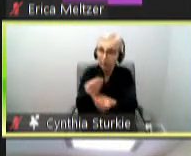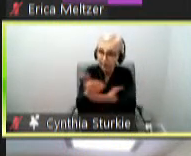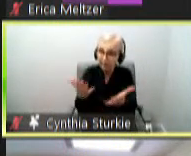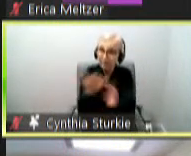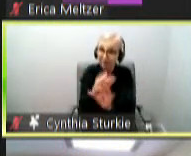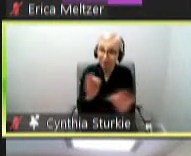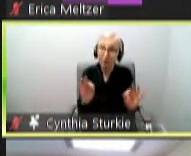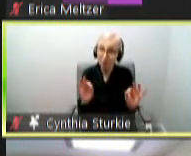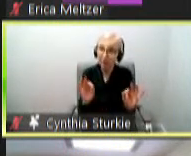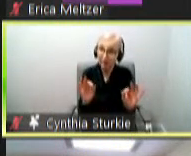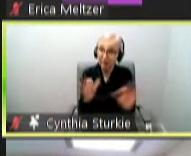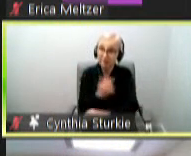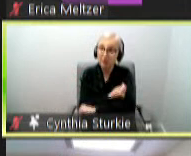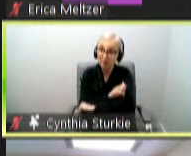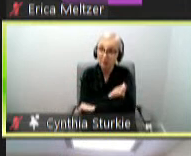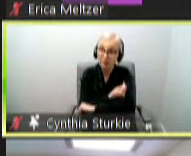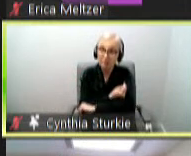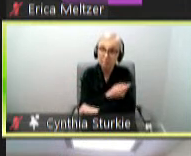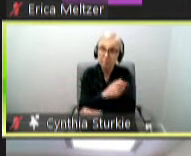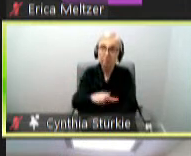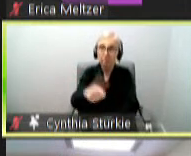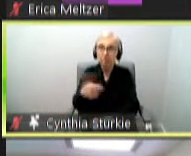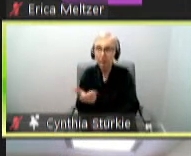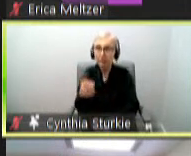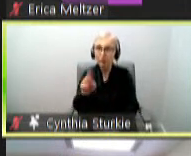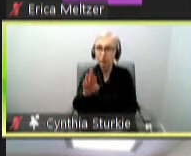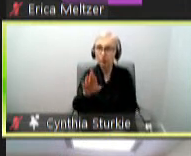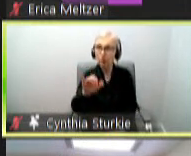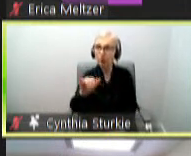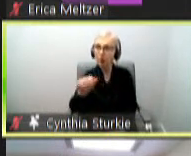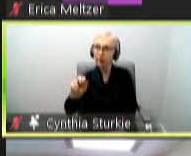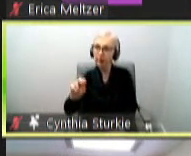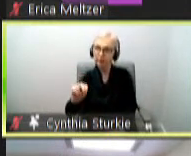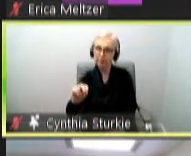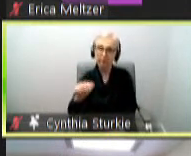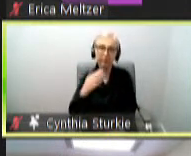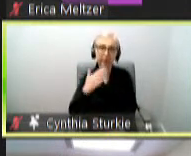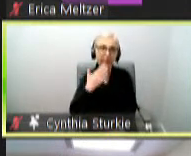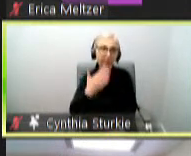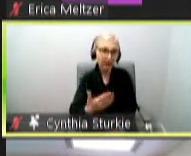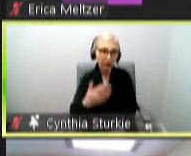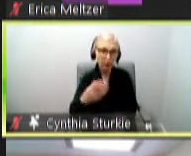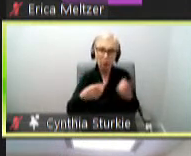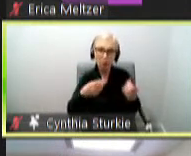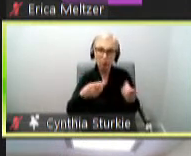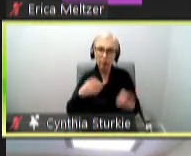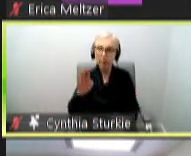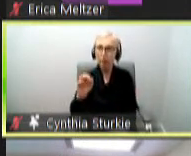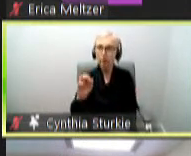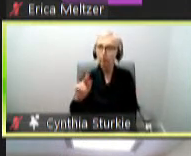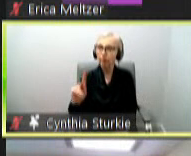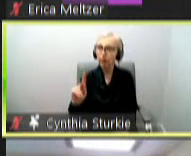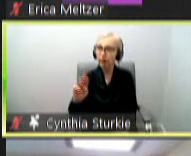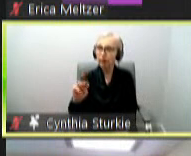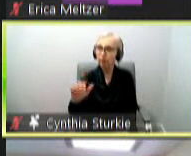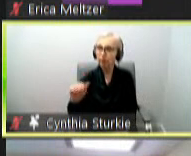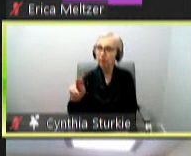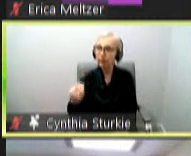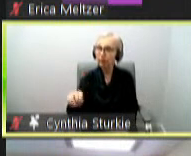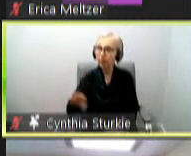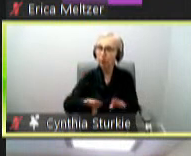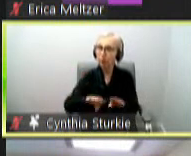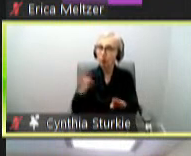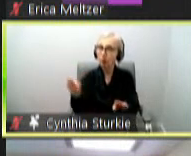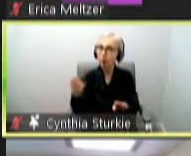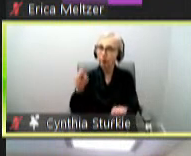free. I think, Brian, I turn it back over to you here. Great. Thank you, Director Bookman and Dr. Hurley. We'll go ahead and open it up for the